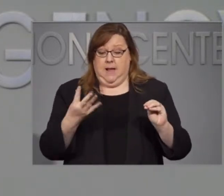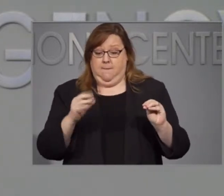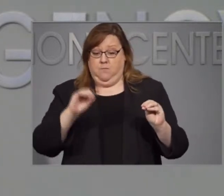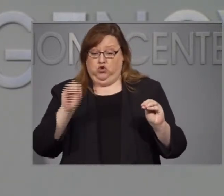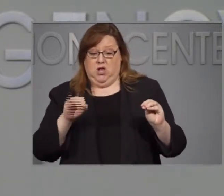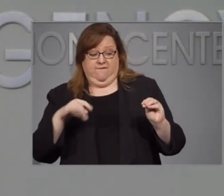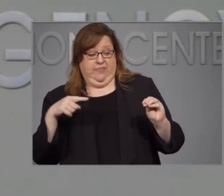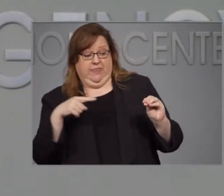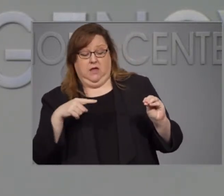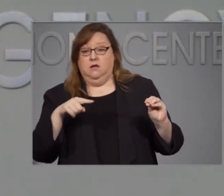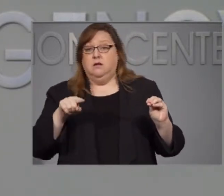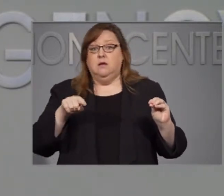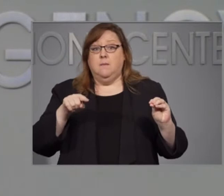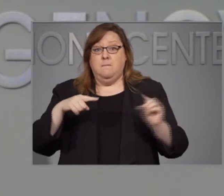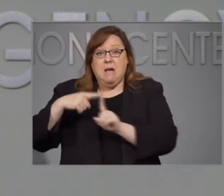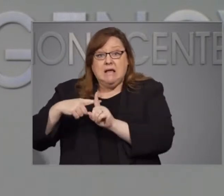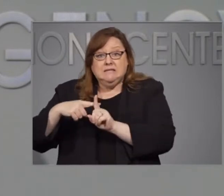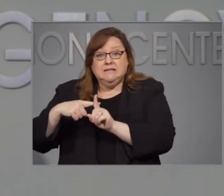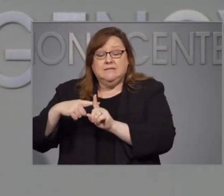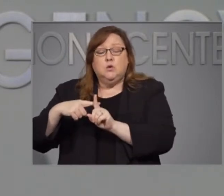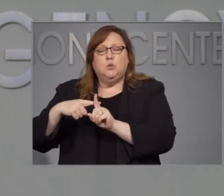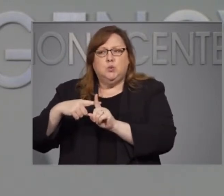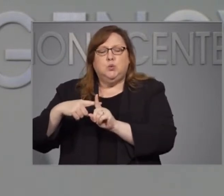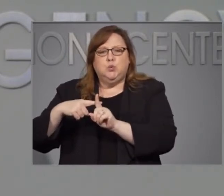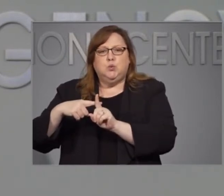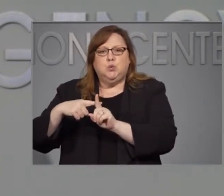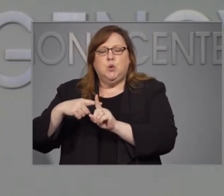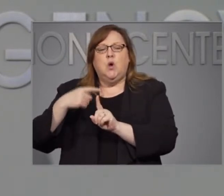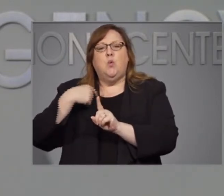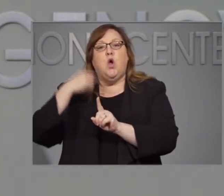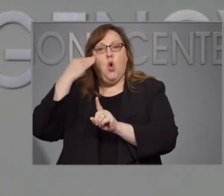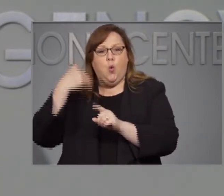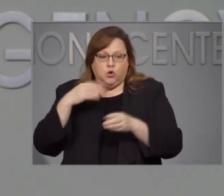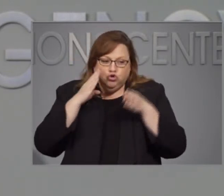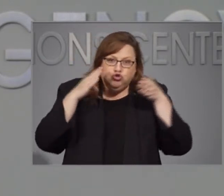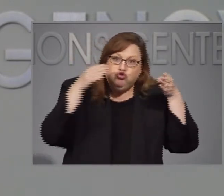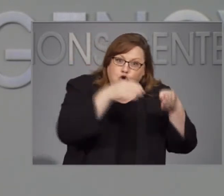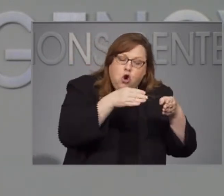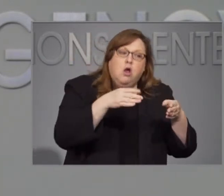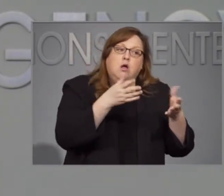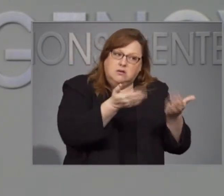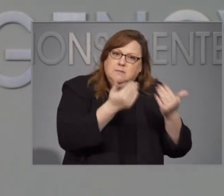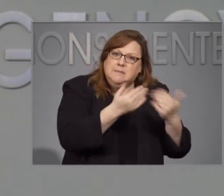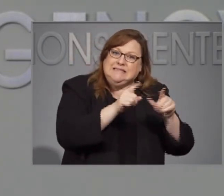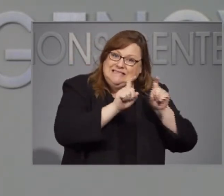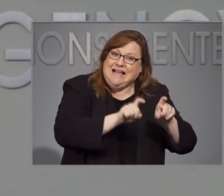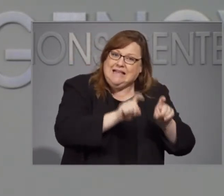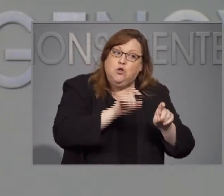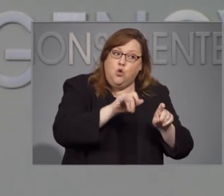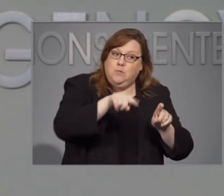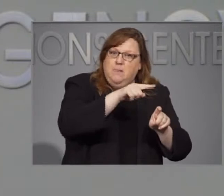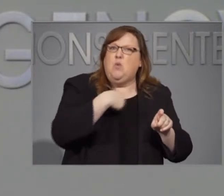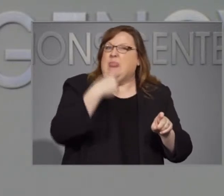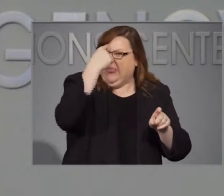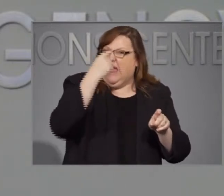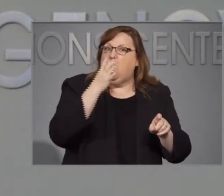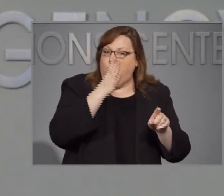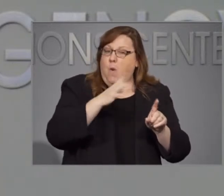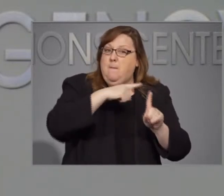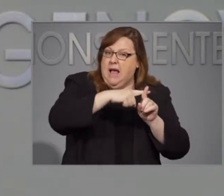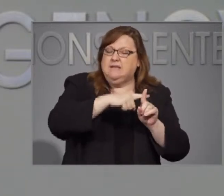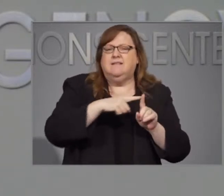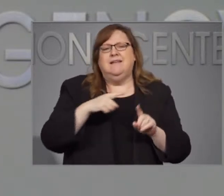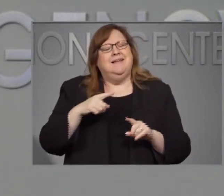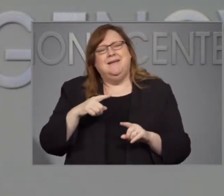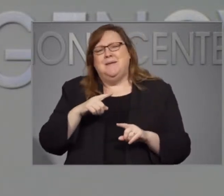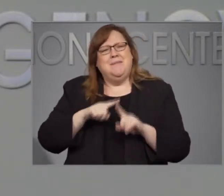folks that are more likely to be positive. However, we know we want to get to a level of testing that does drive that % positive